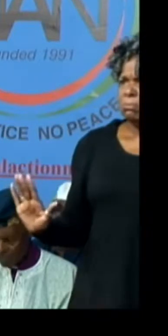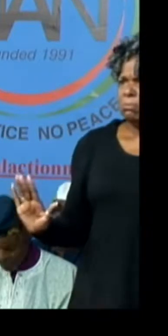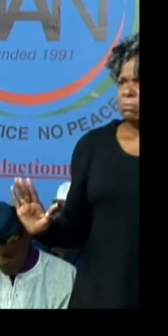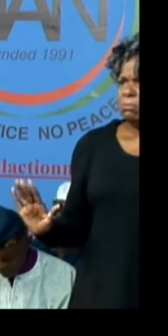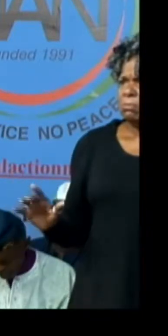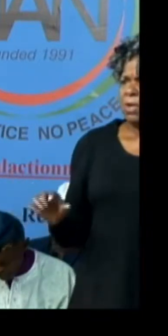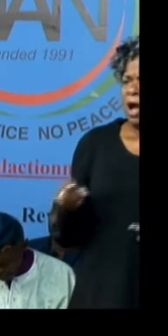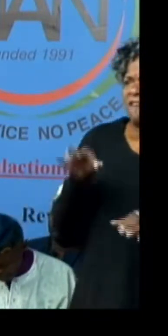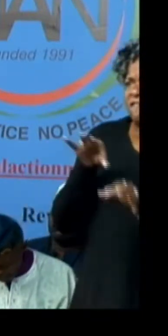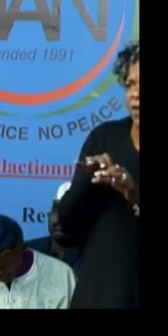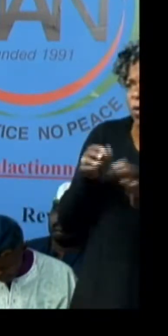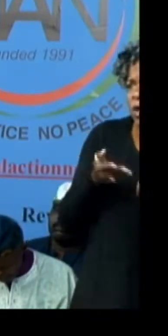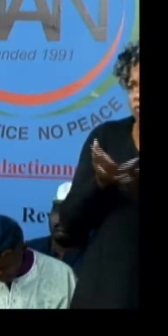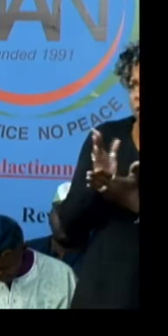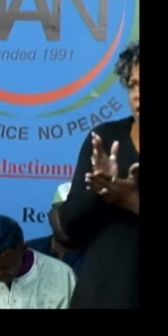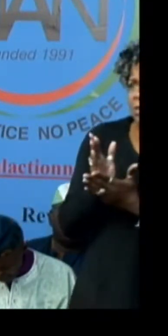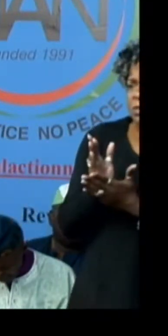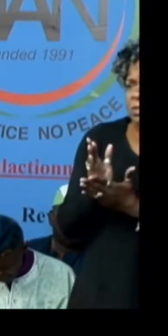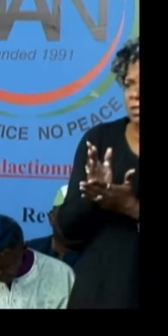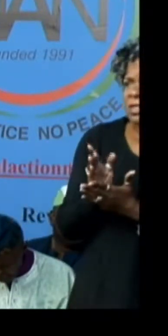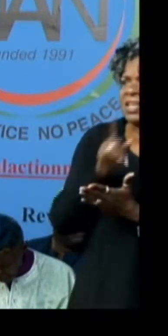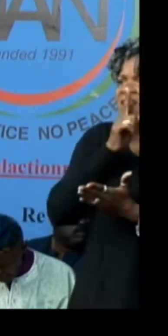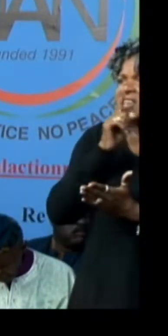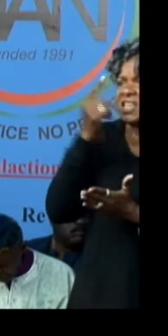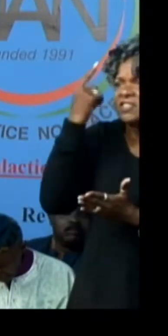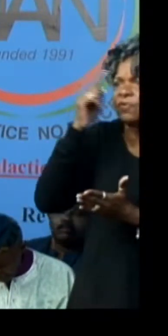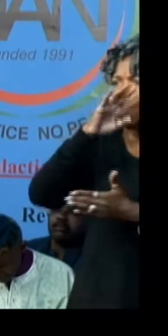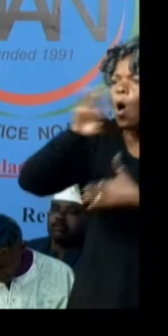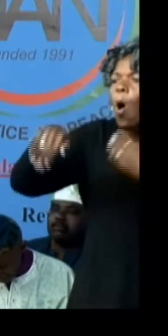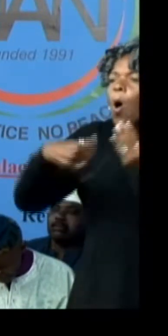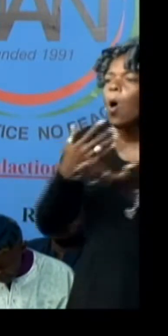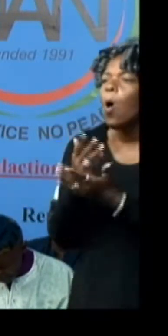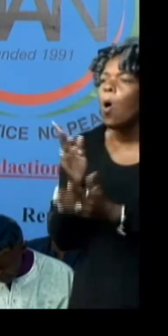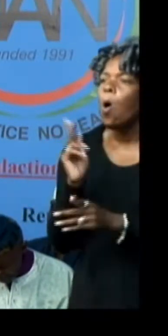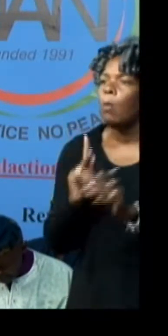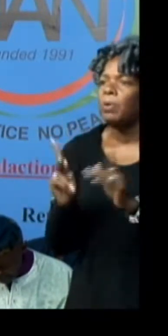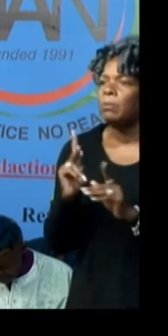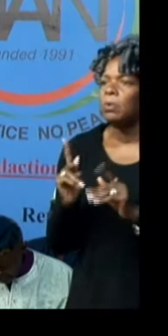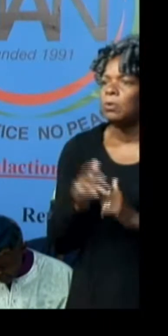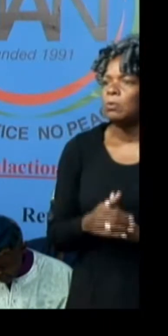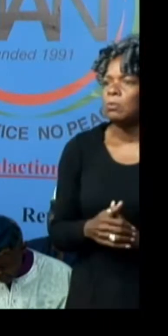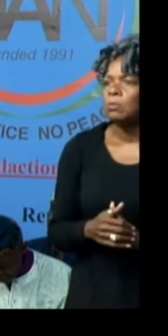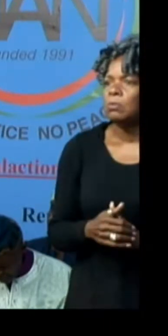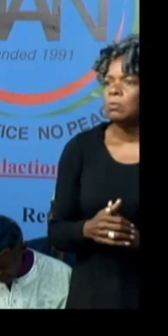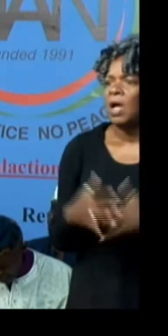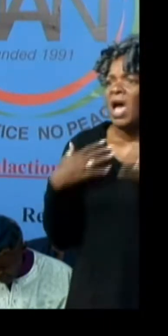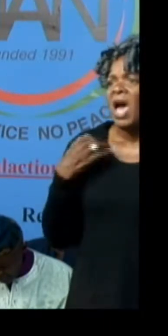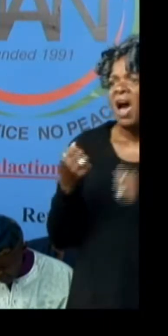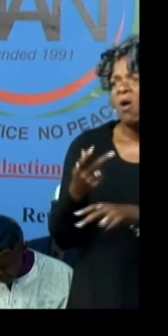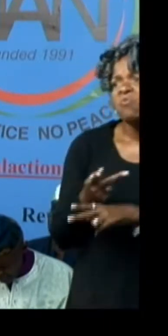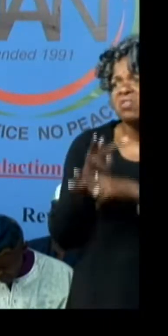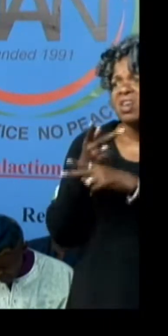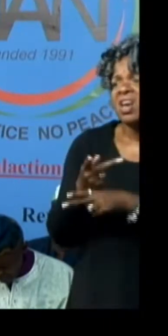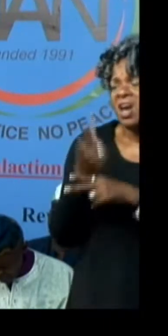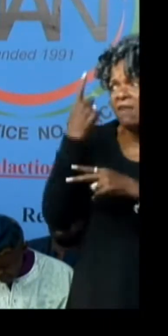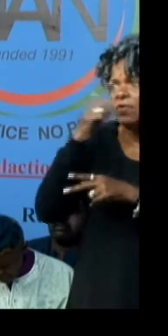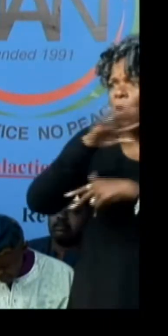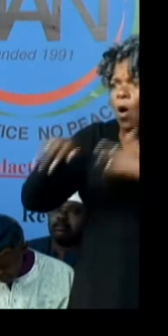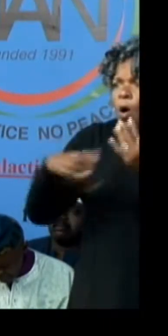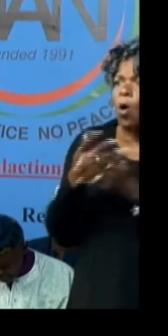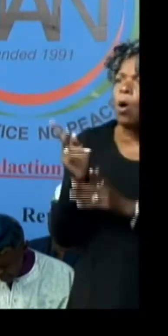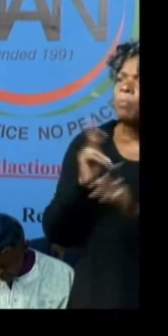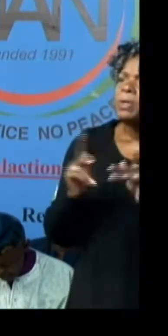Voting rights should be above party lines. Health care, and I'm going to get into that in my